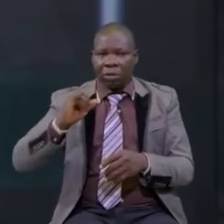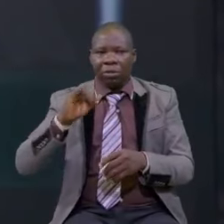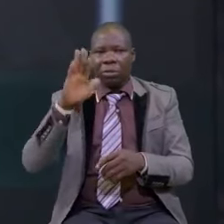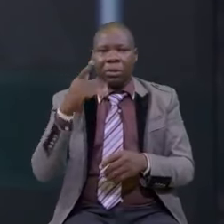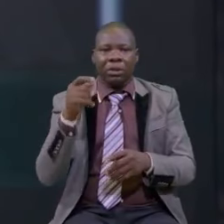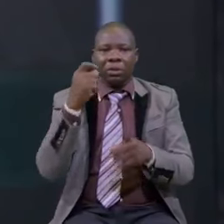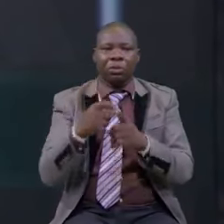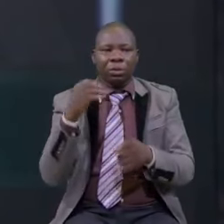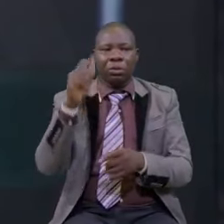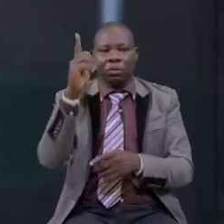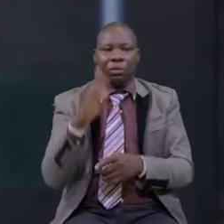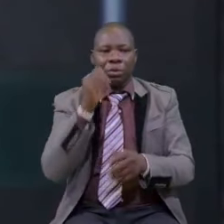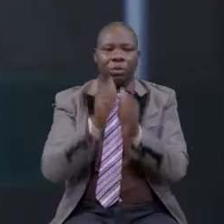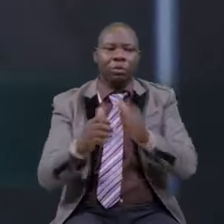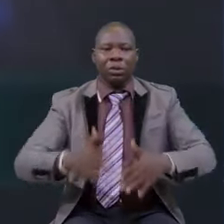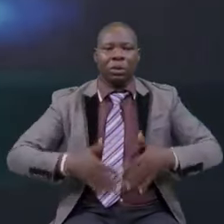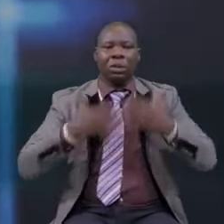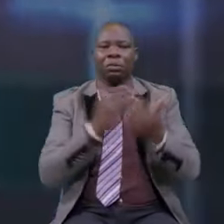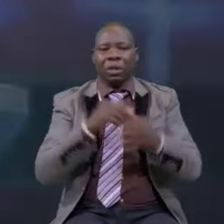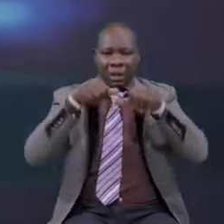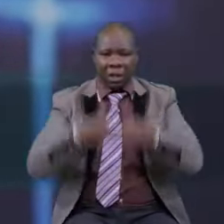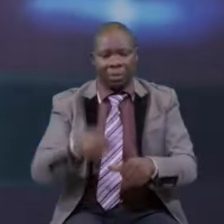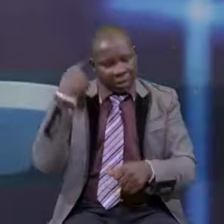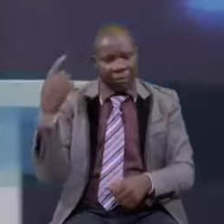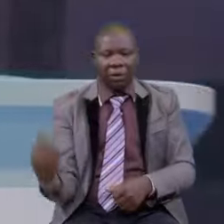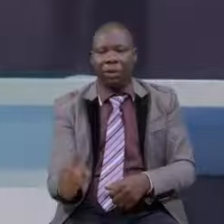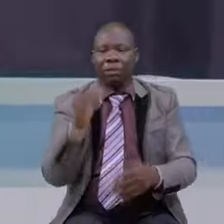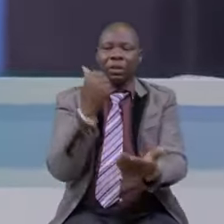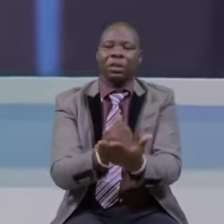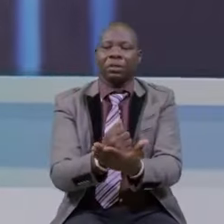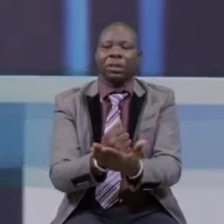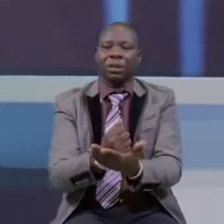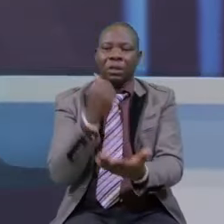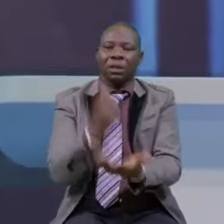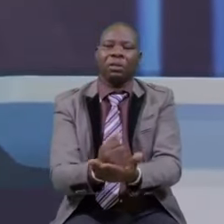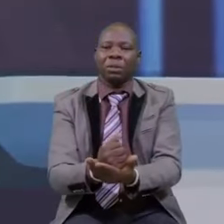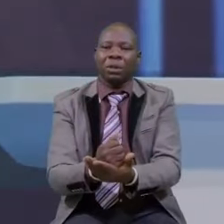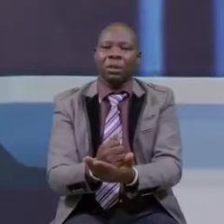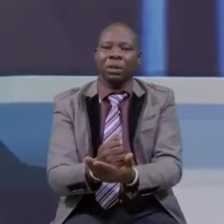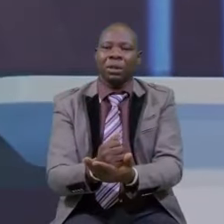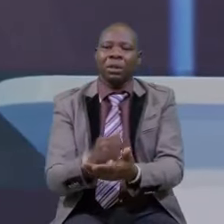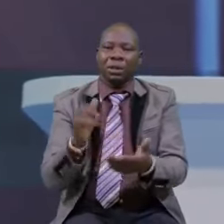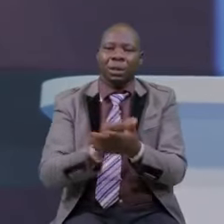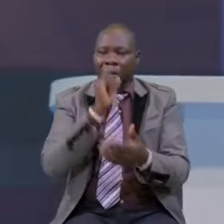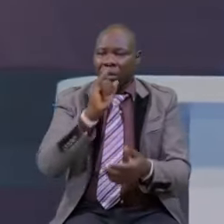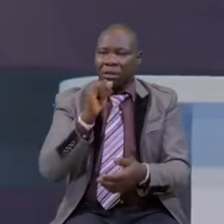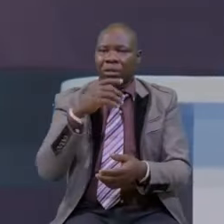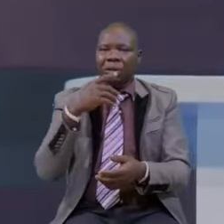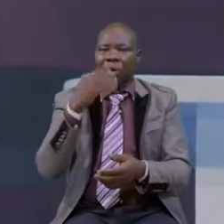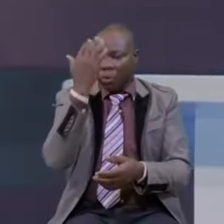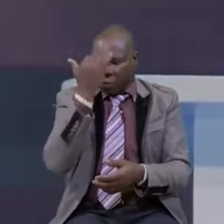and abideth forever. Amen. Amen. Amen. That's why the word is always